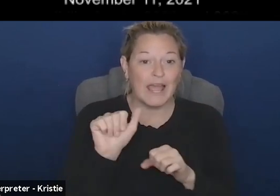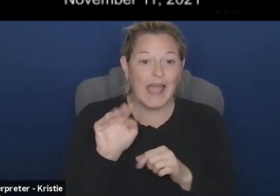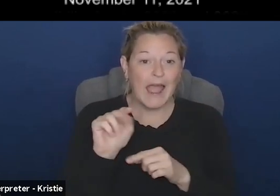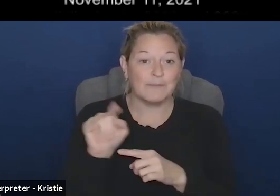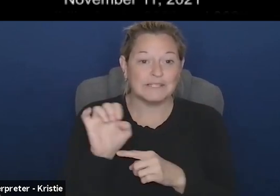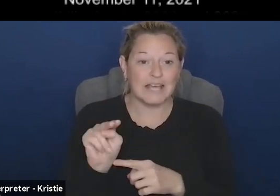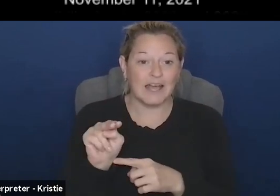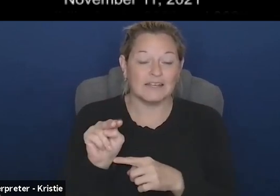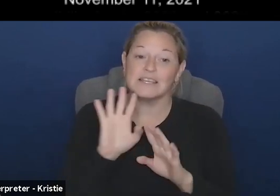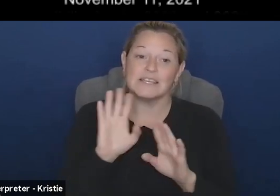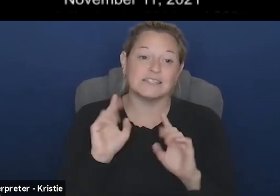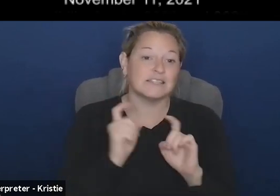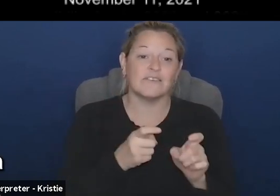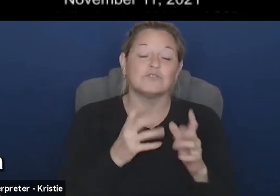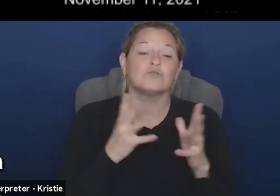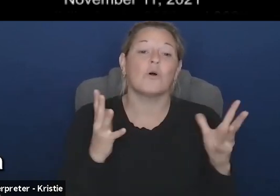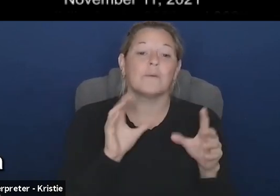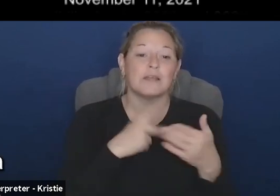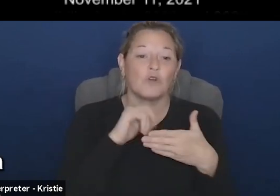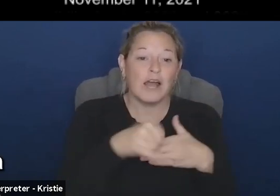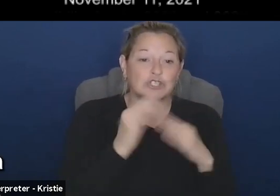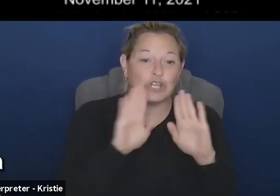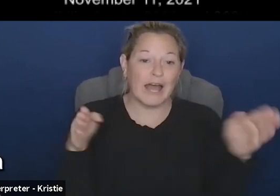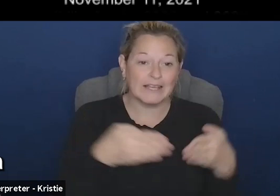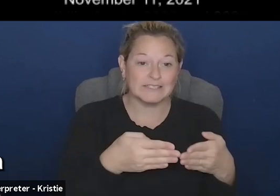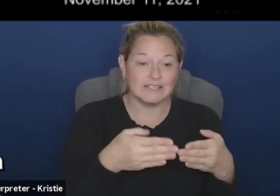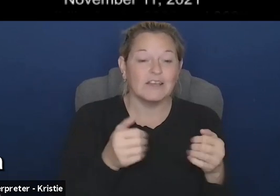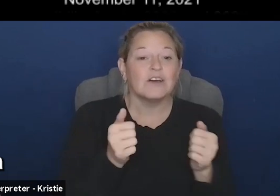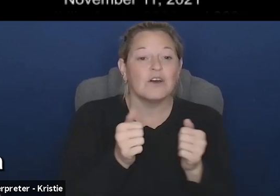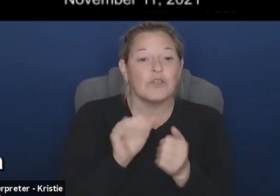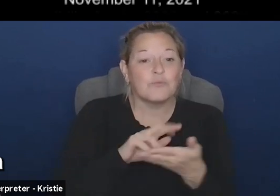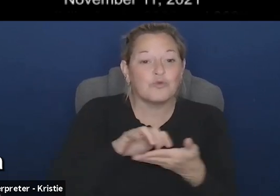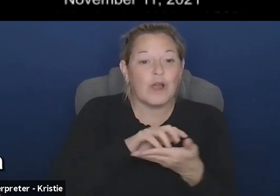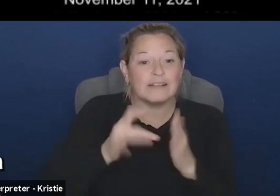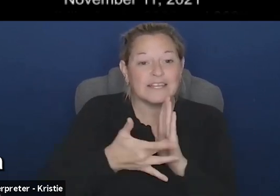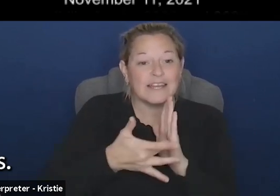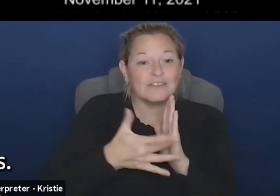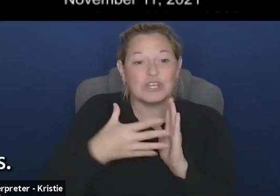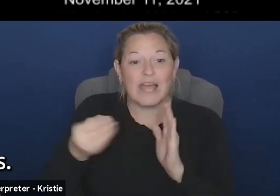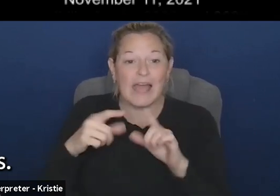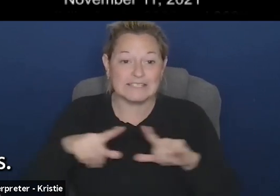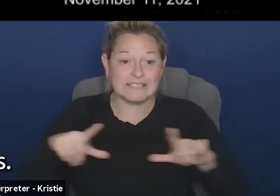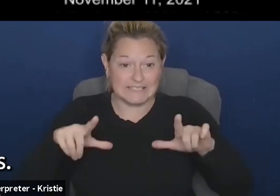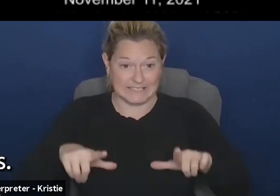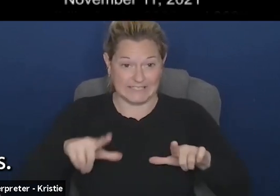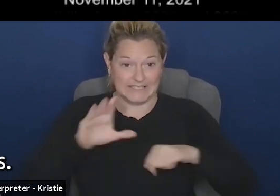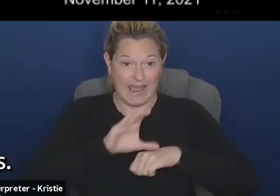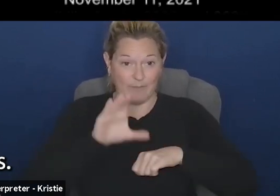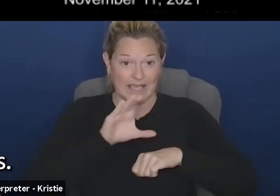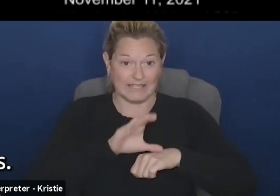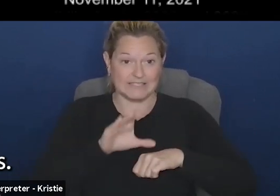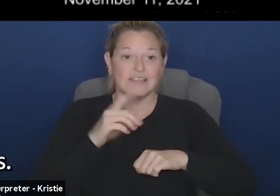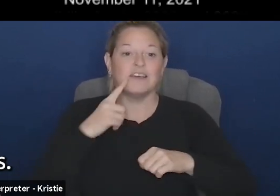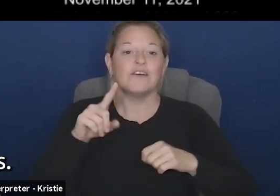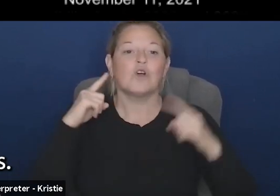projects such as Braille compatibility with Fire tablets and a show and tell feature on camera-enabled Echo devices that